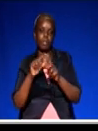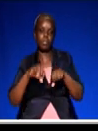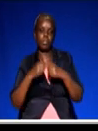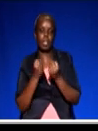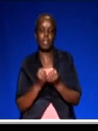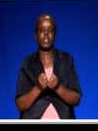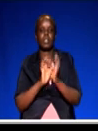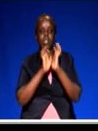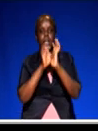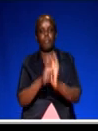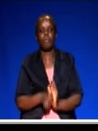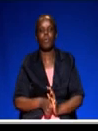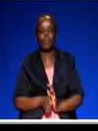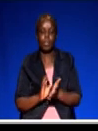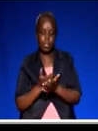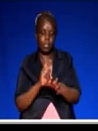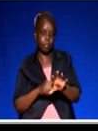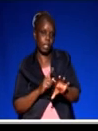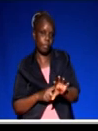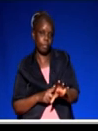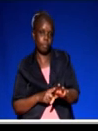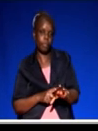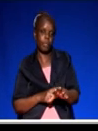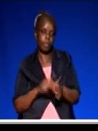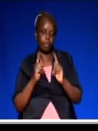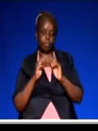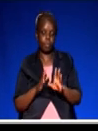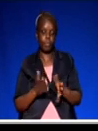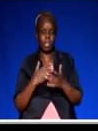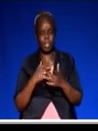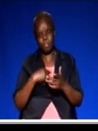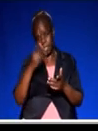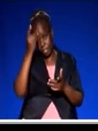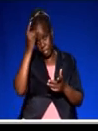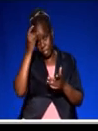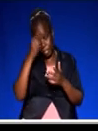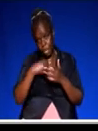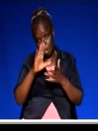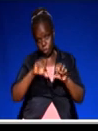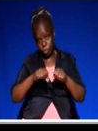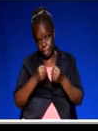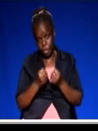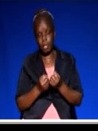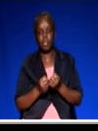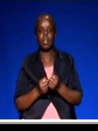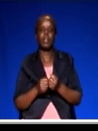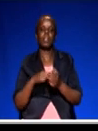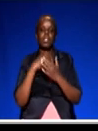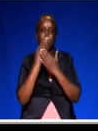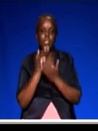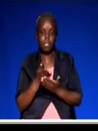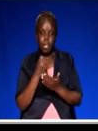For instance, at some point, people can have a disease outbreak as a result of